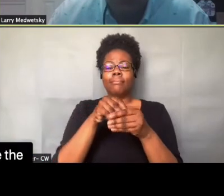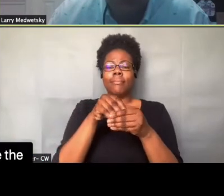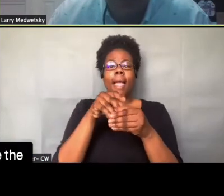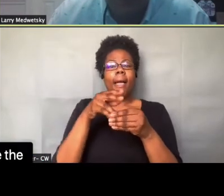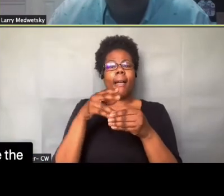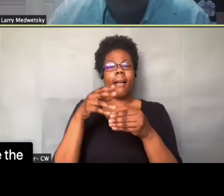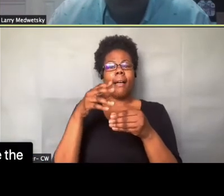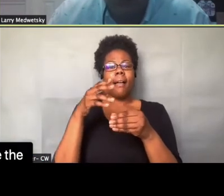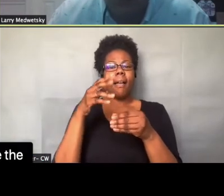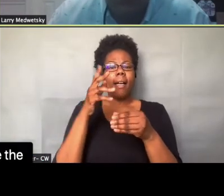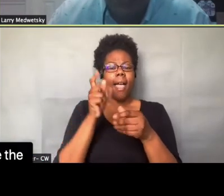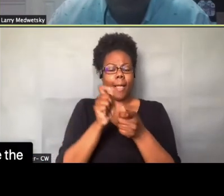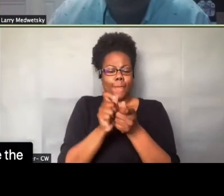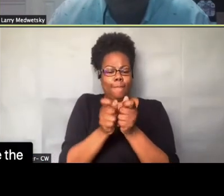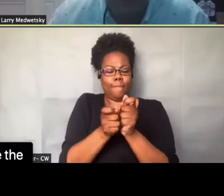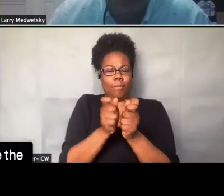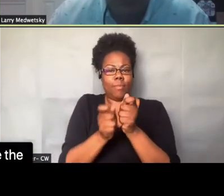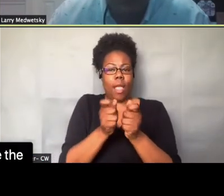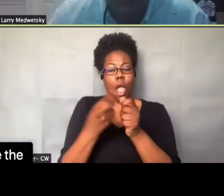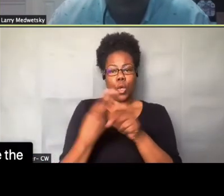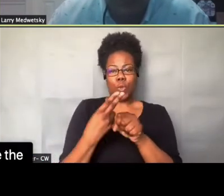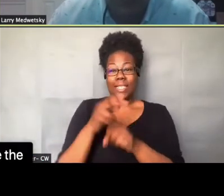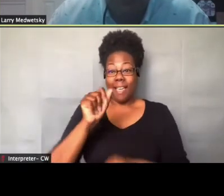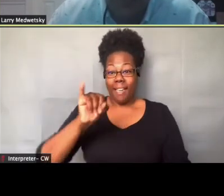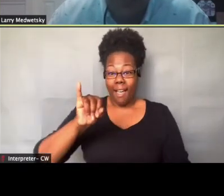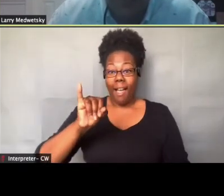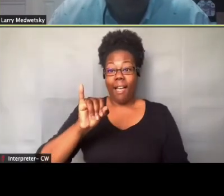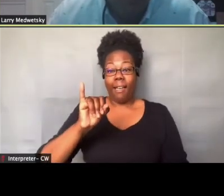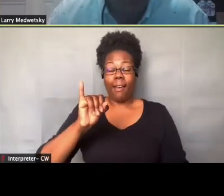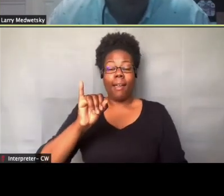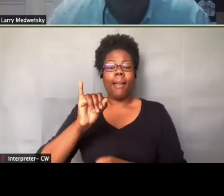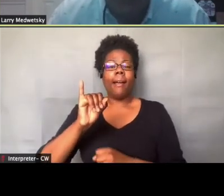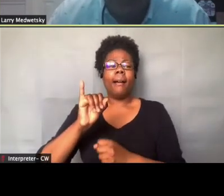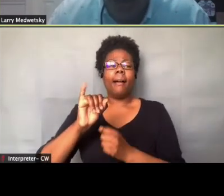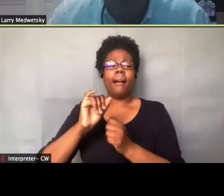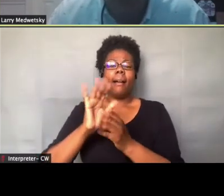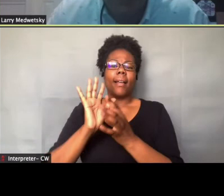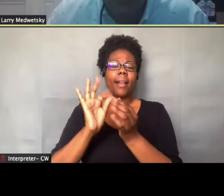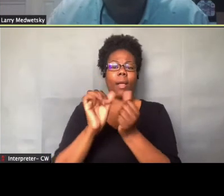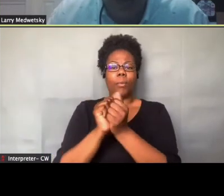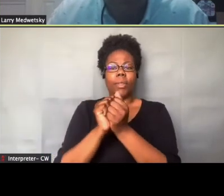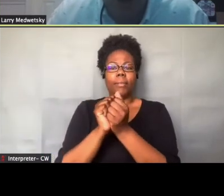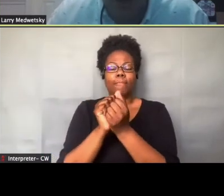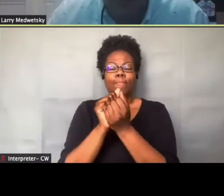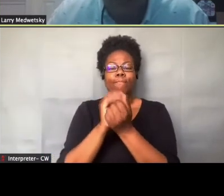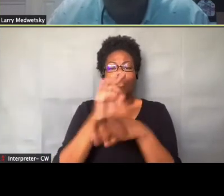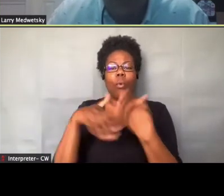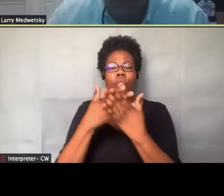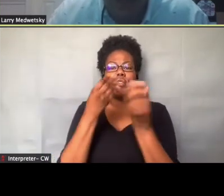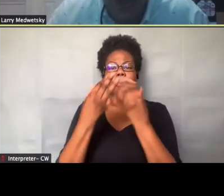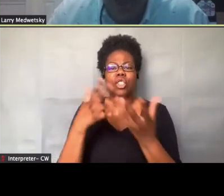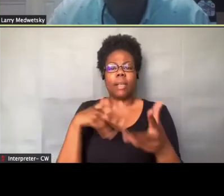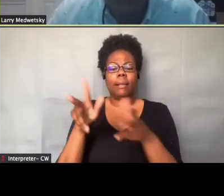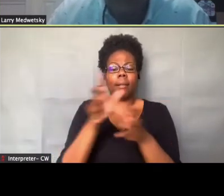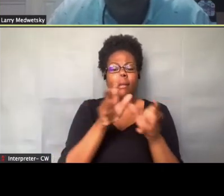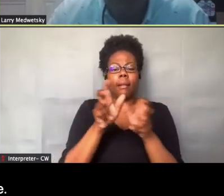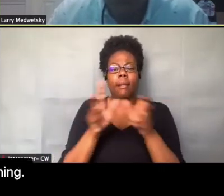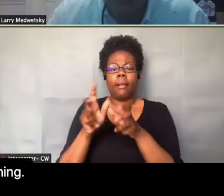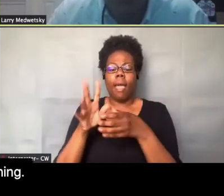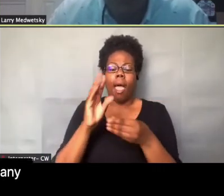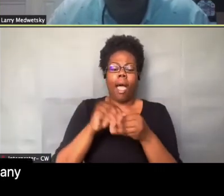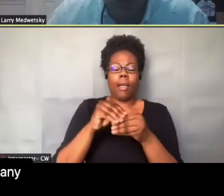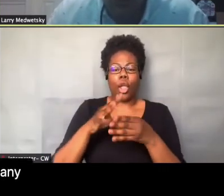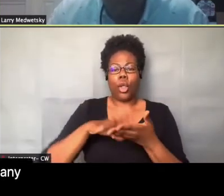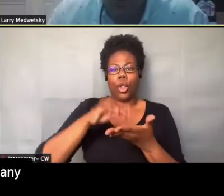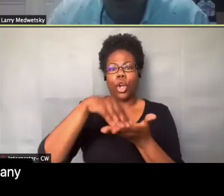intelligence relative to taking that information and using it. So, for example, it can track body activity, how many steps